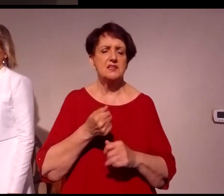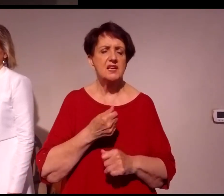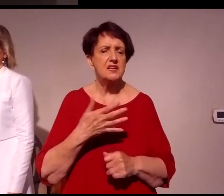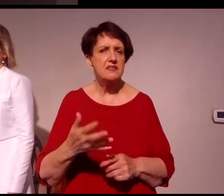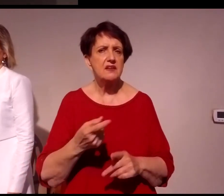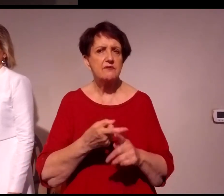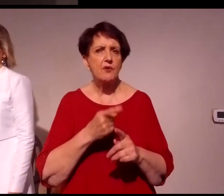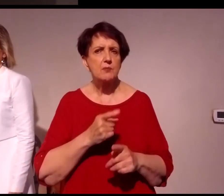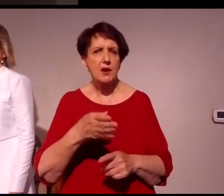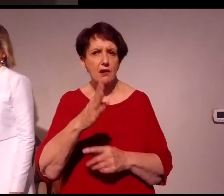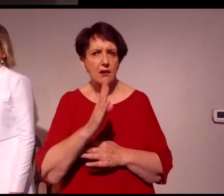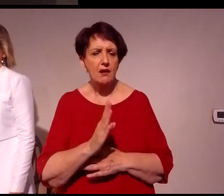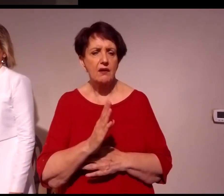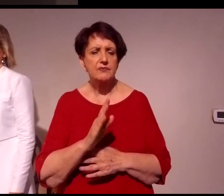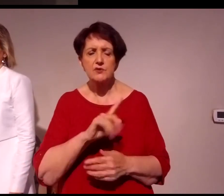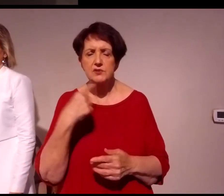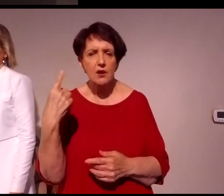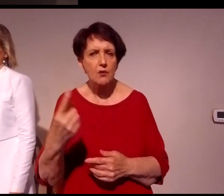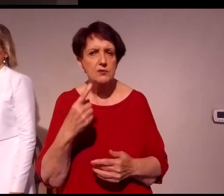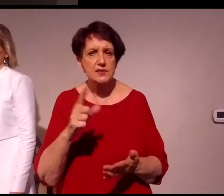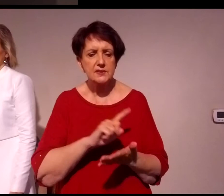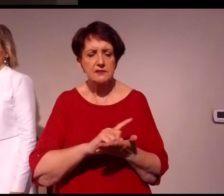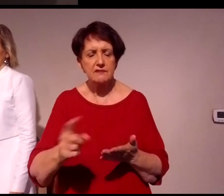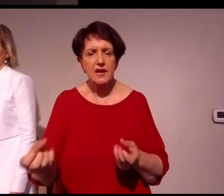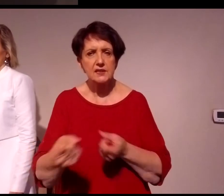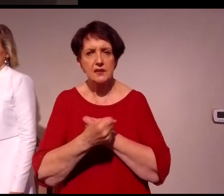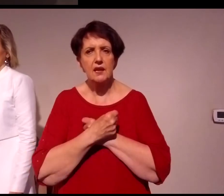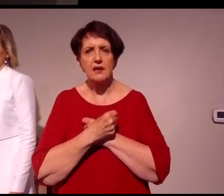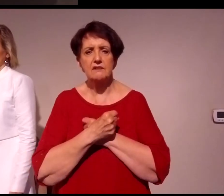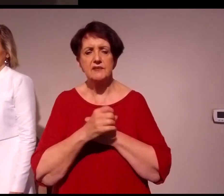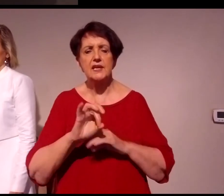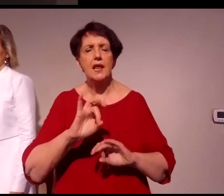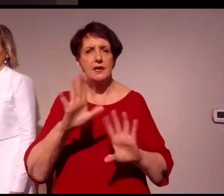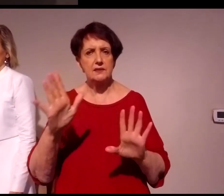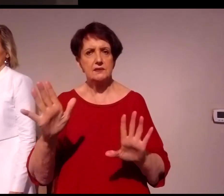for there is only divine love and light.